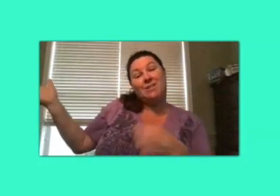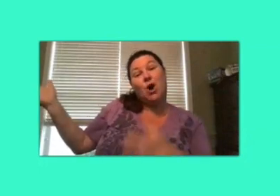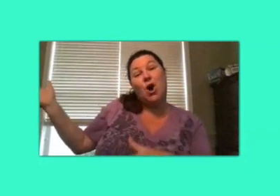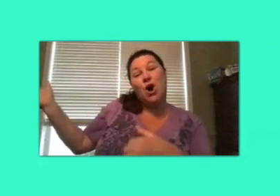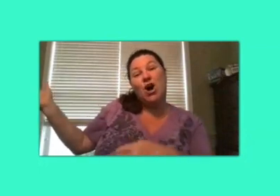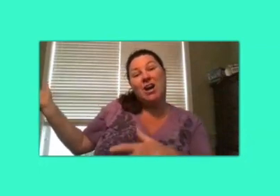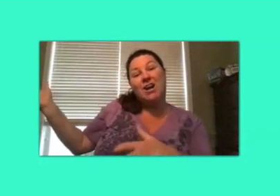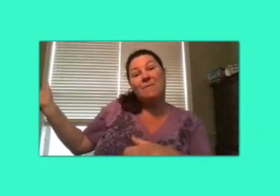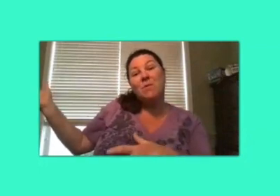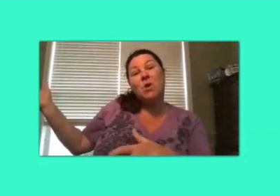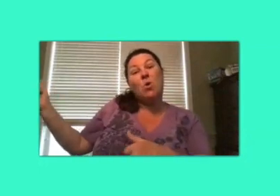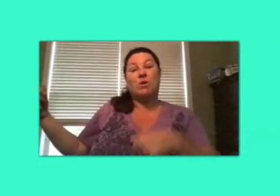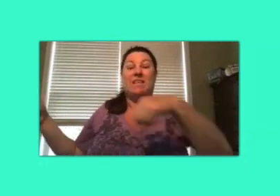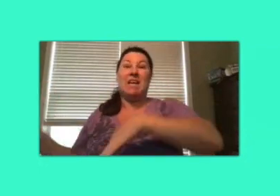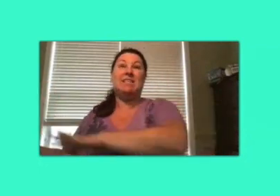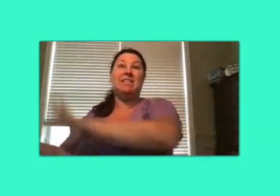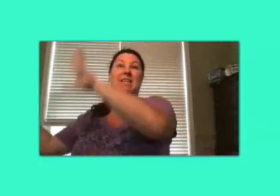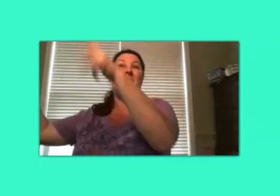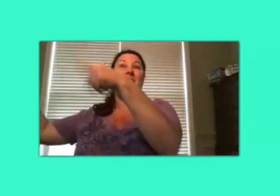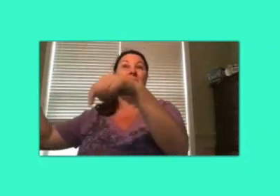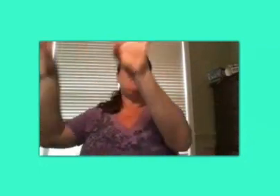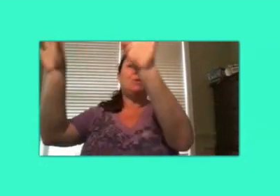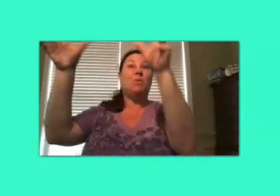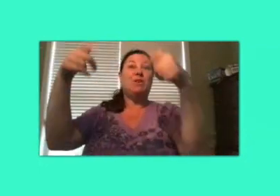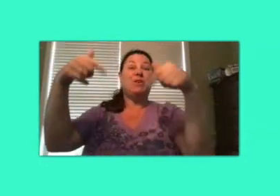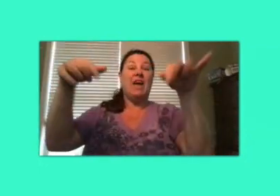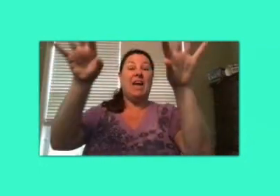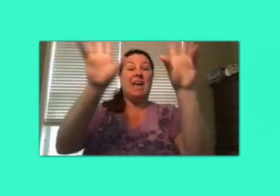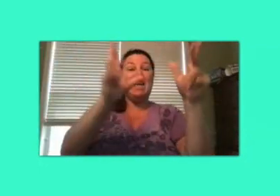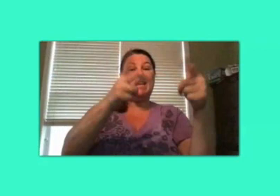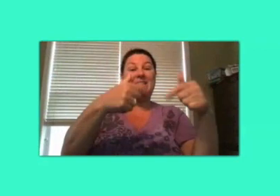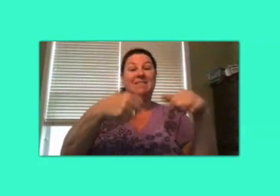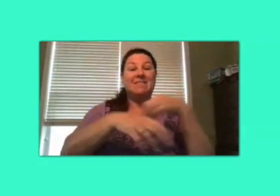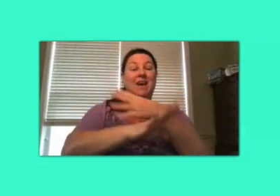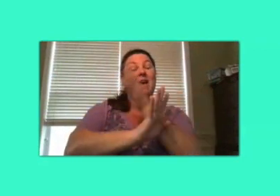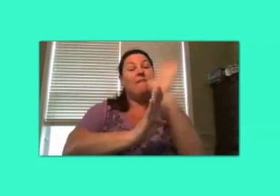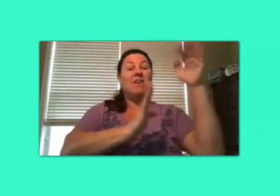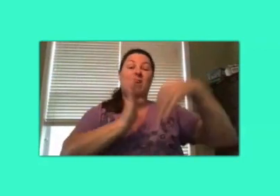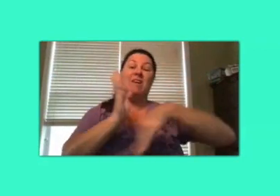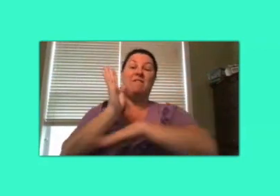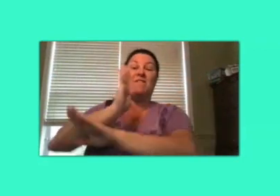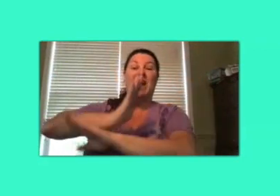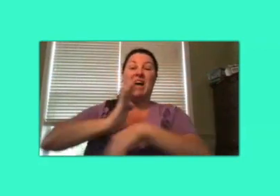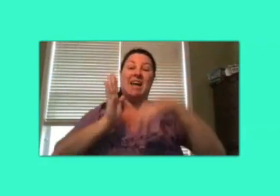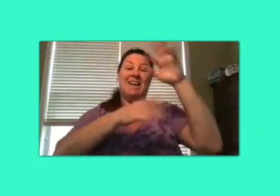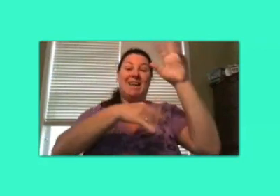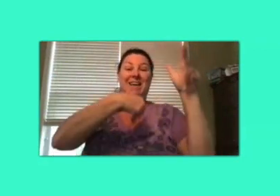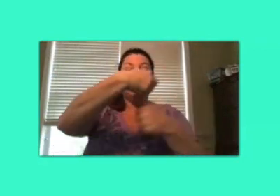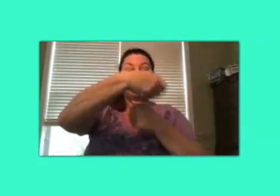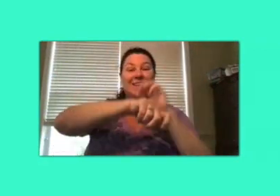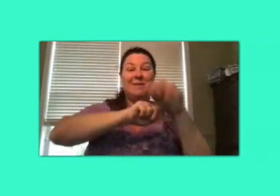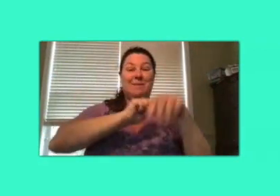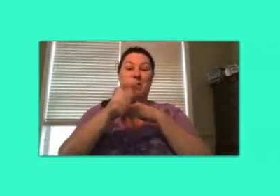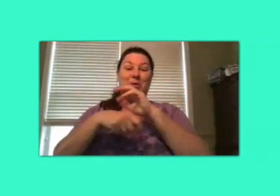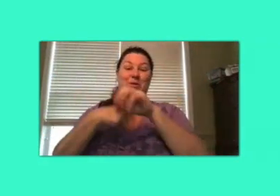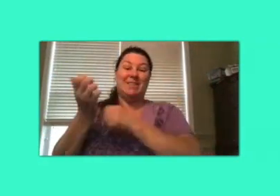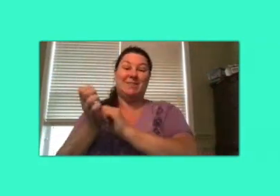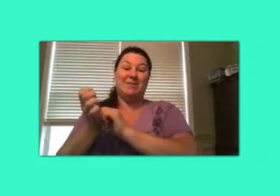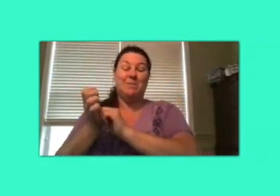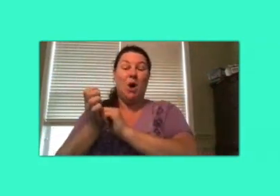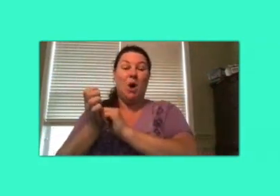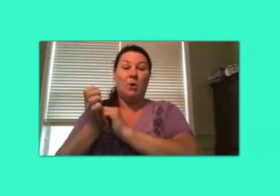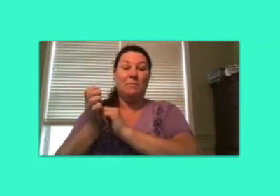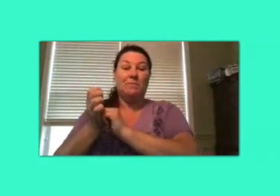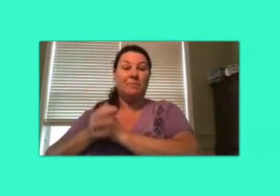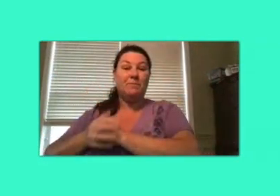the guitar or dancing with your hands. Very fine motor